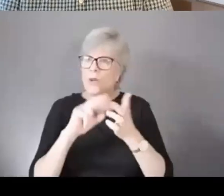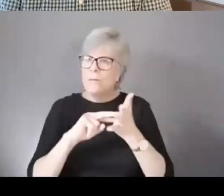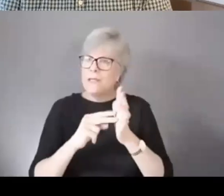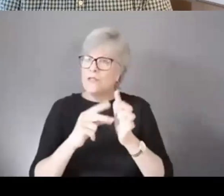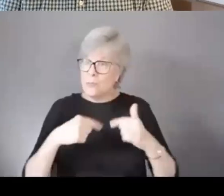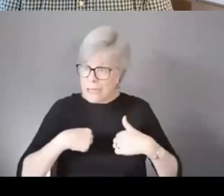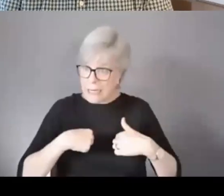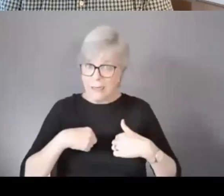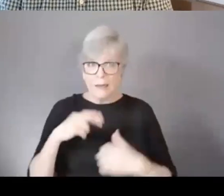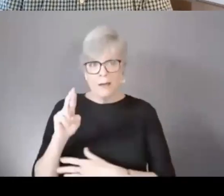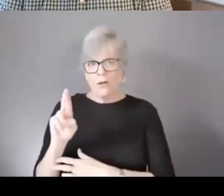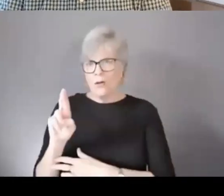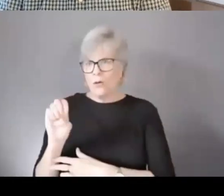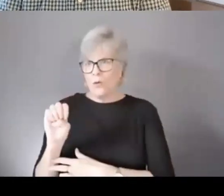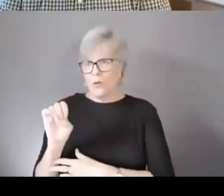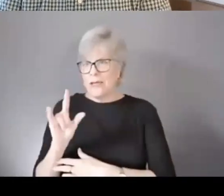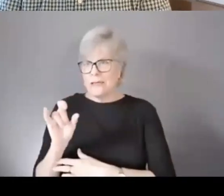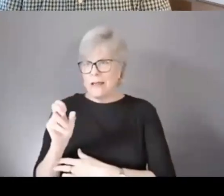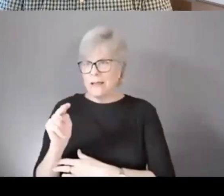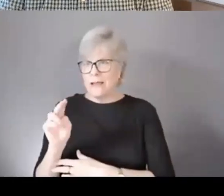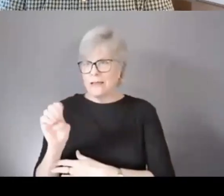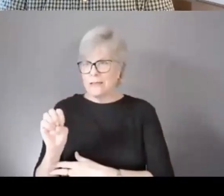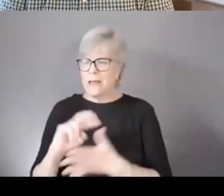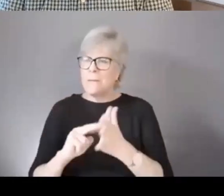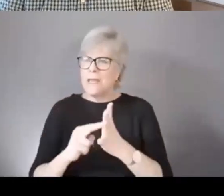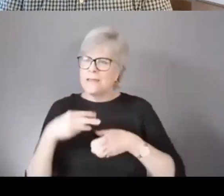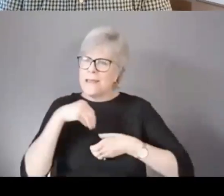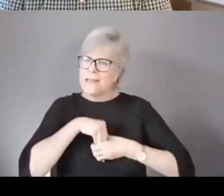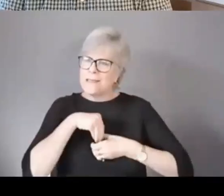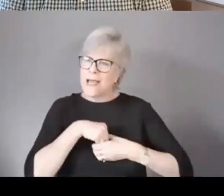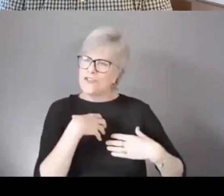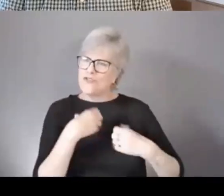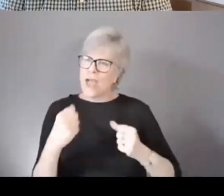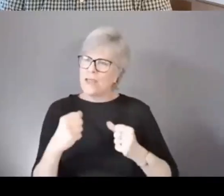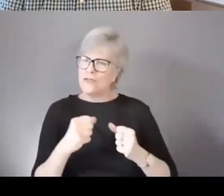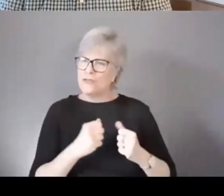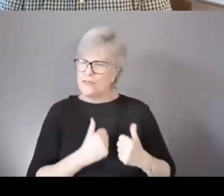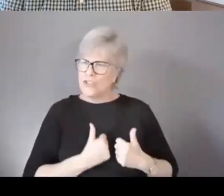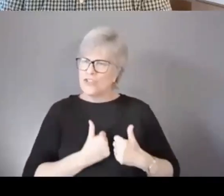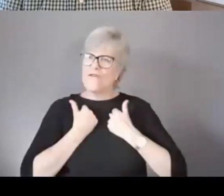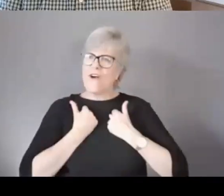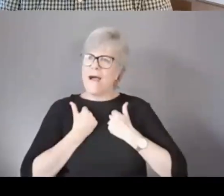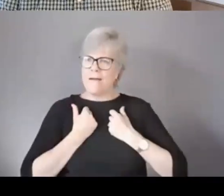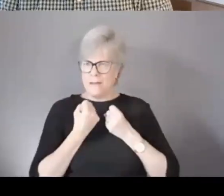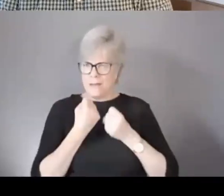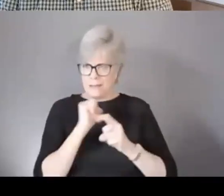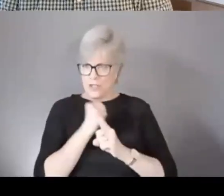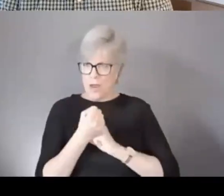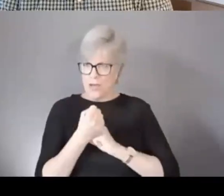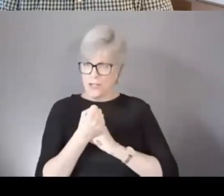is having an internal strength to get through a situation that feels immensely difficult.